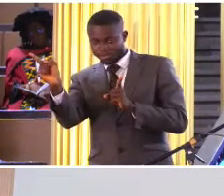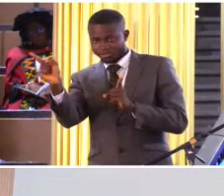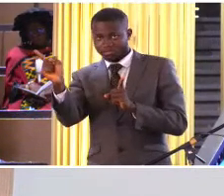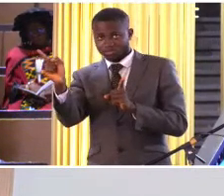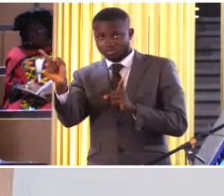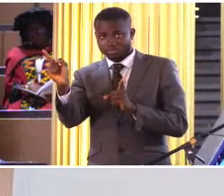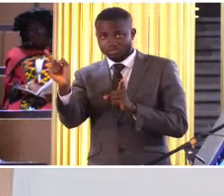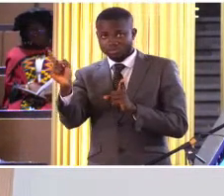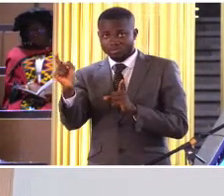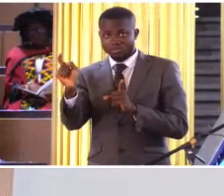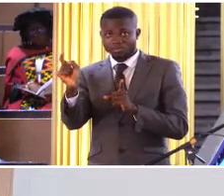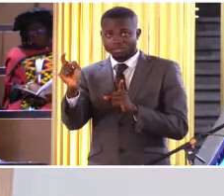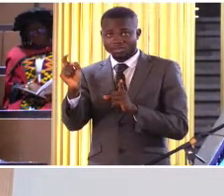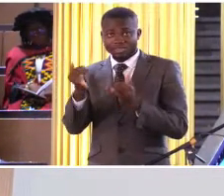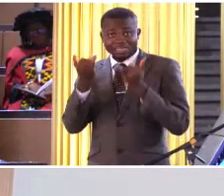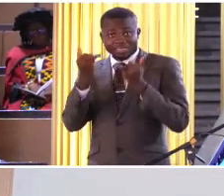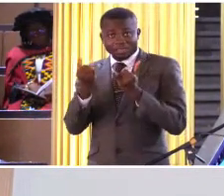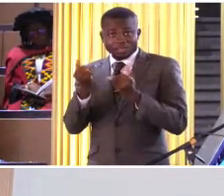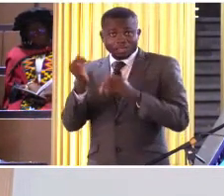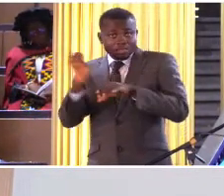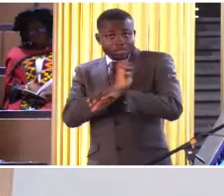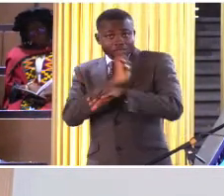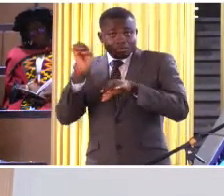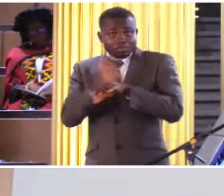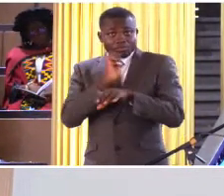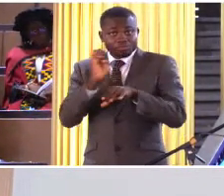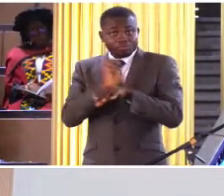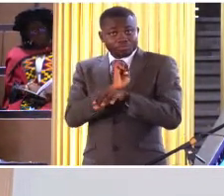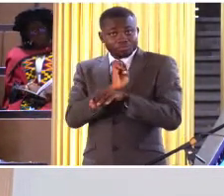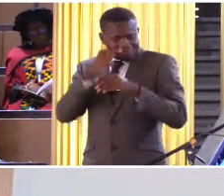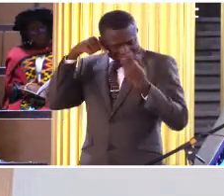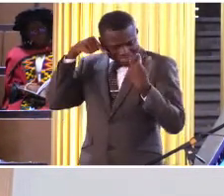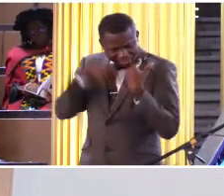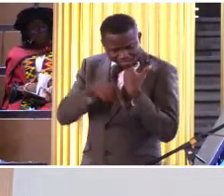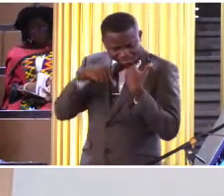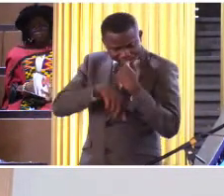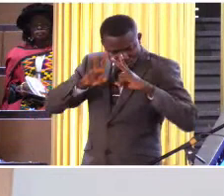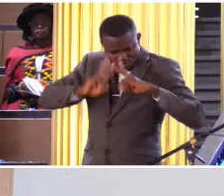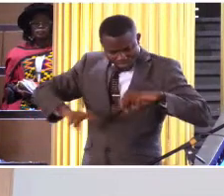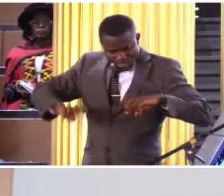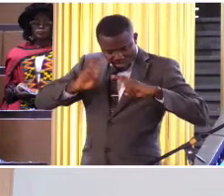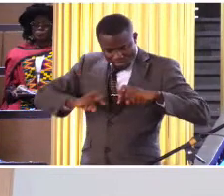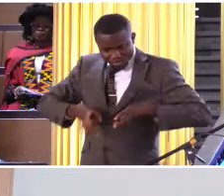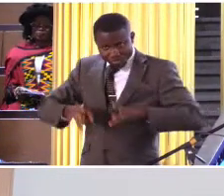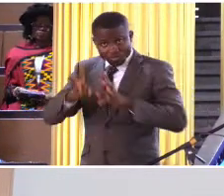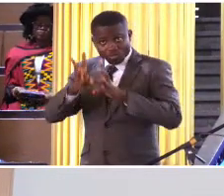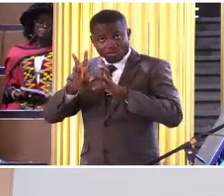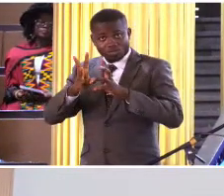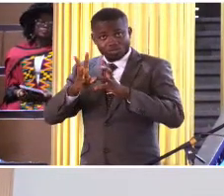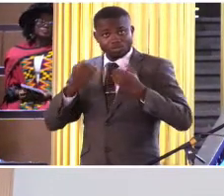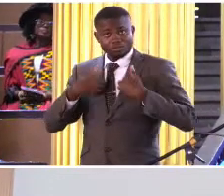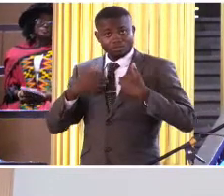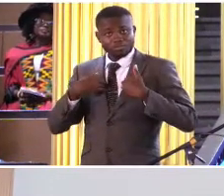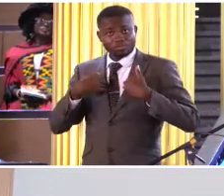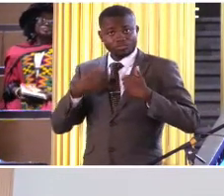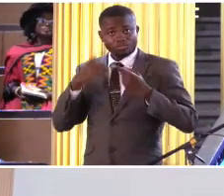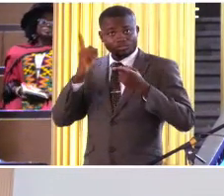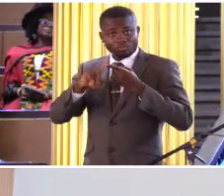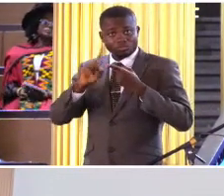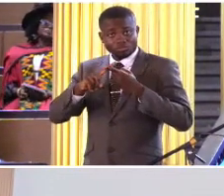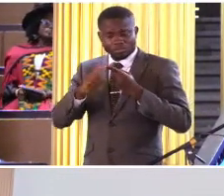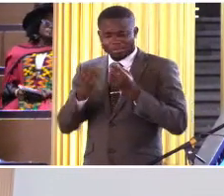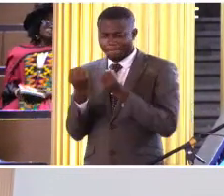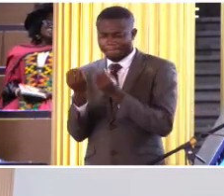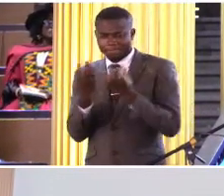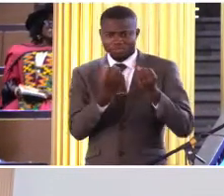He primarily employs quantitative research methodologies, having successfully secured